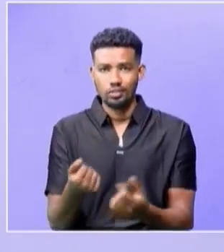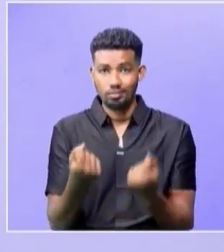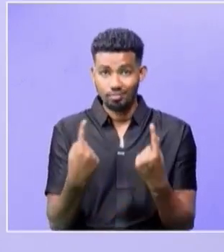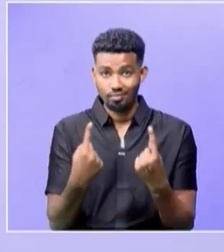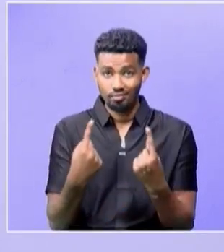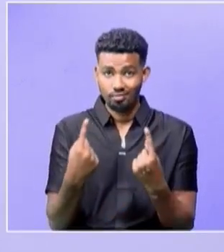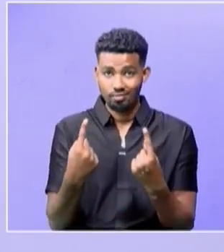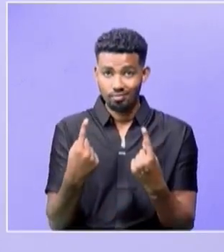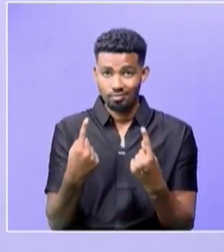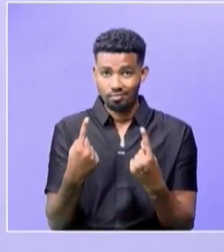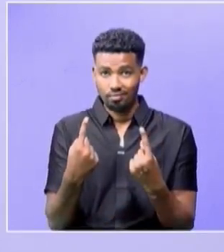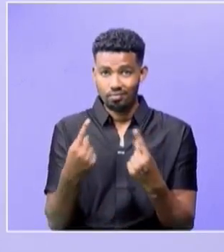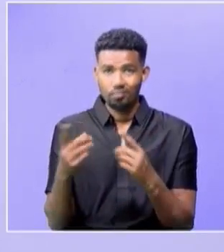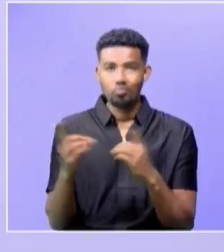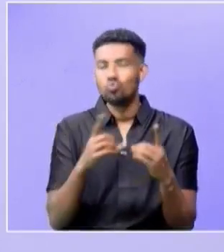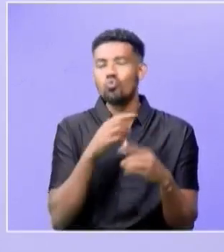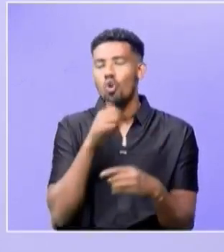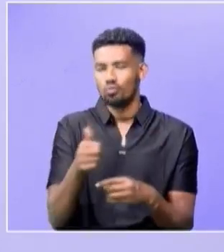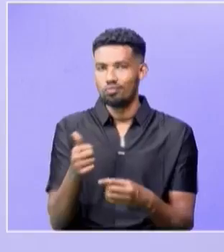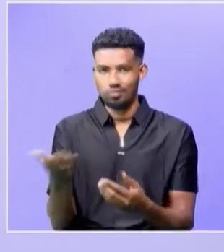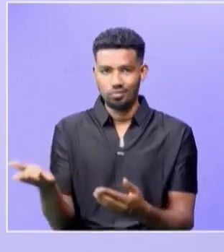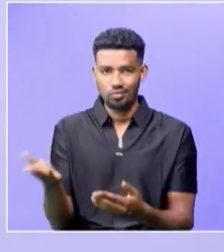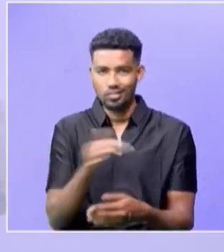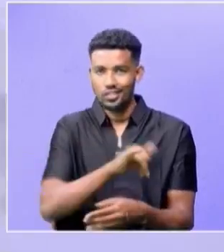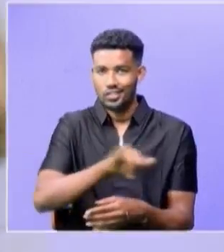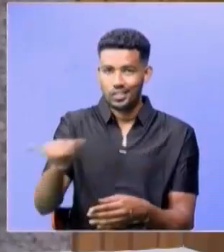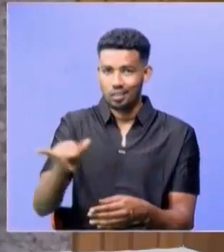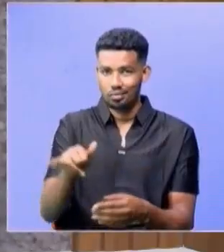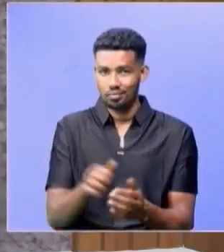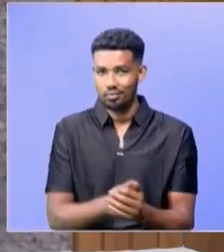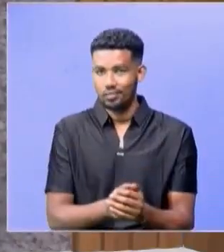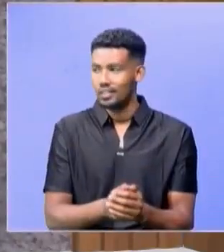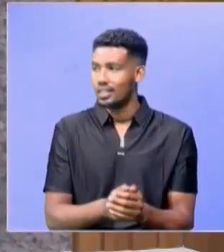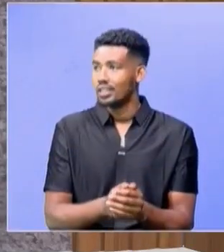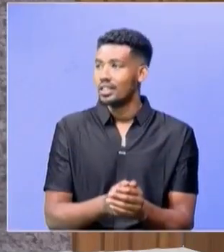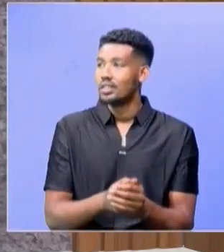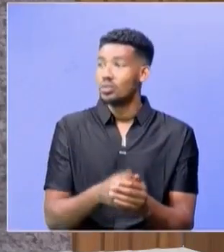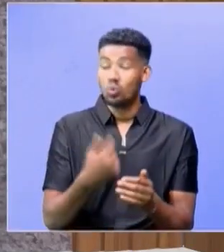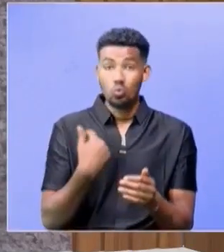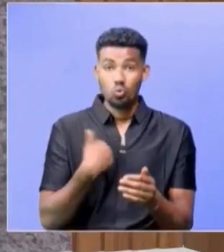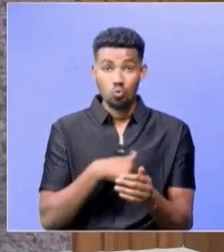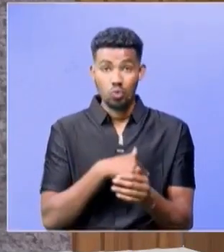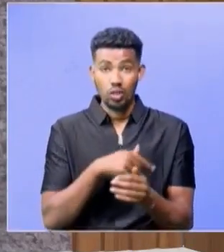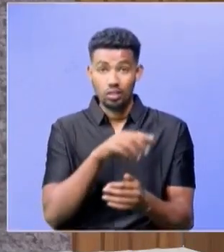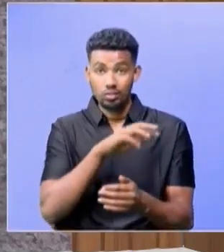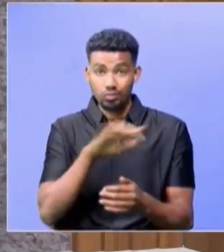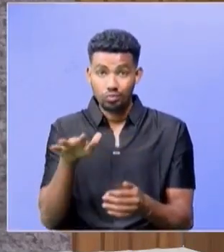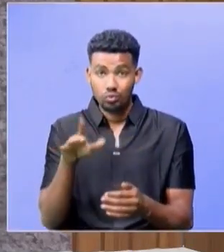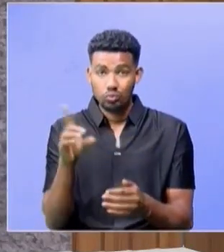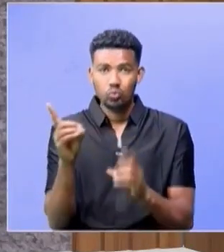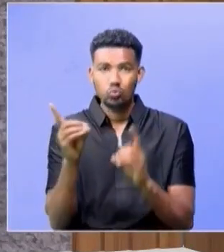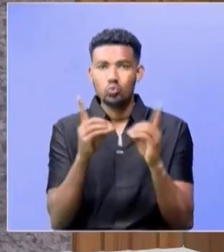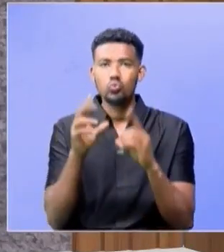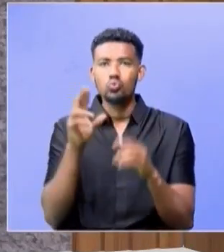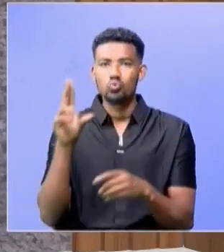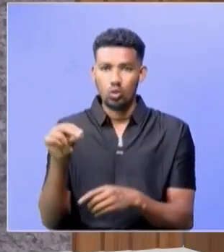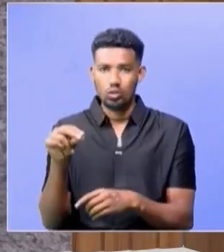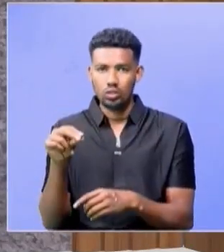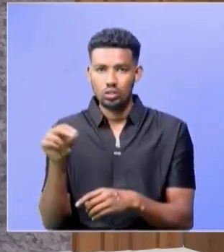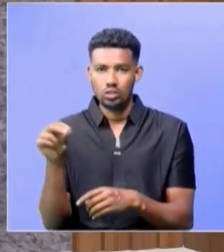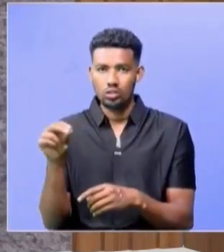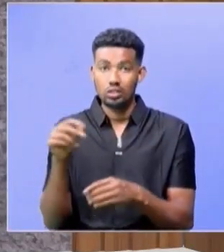Do not. Don't. Look, students, here. This one is when we read do not. And when we come to this